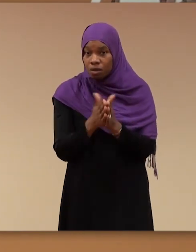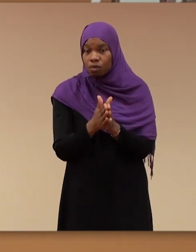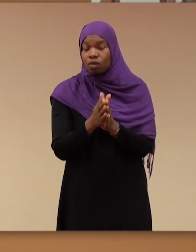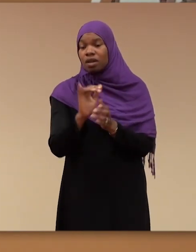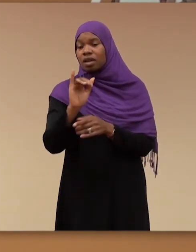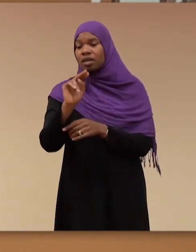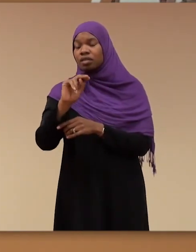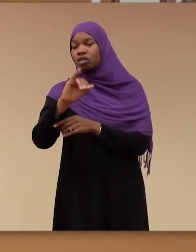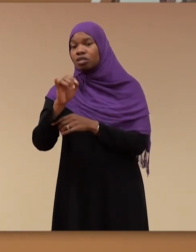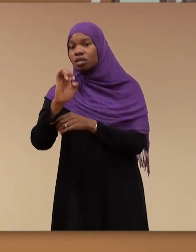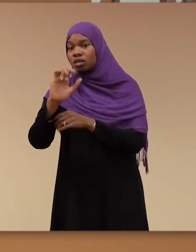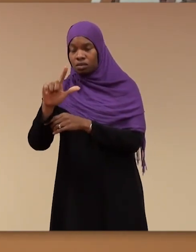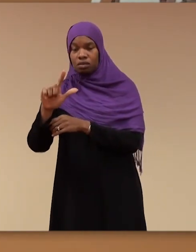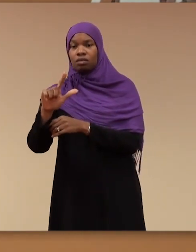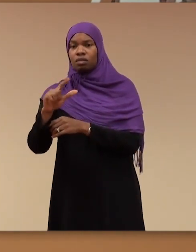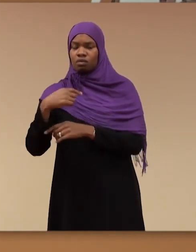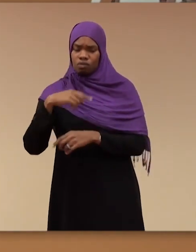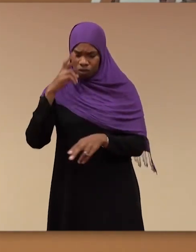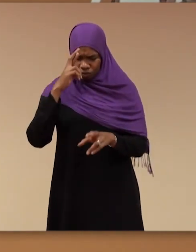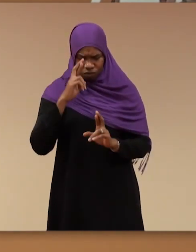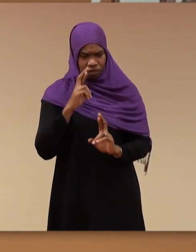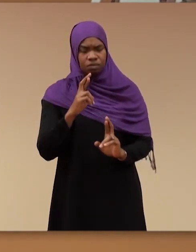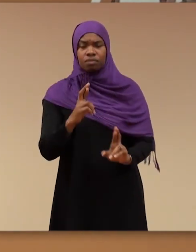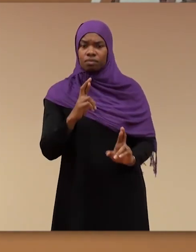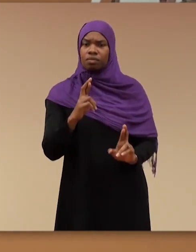and guidance. It's in the Quran.